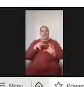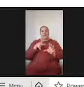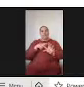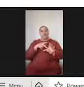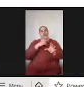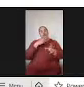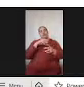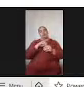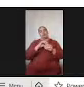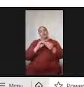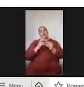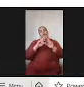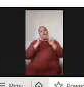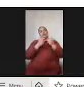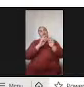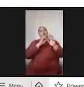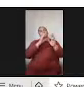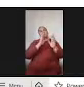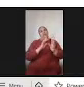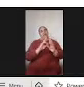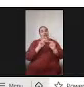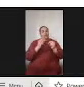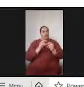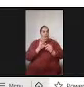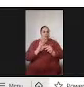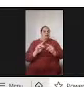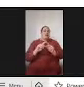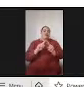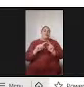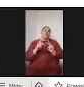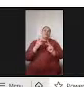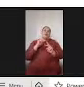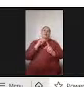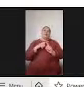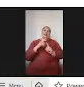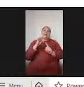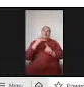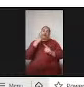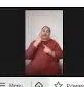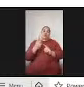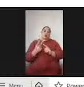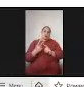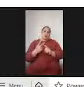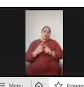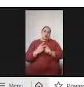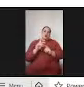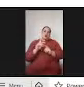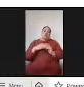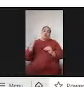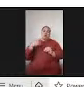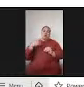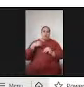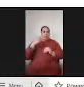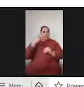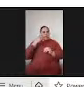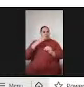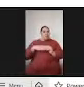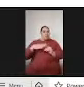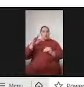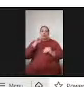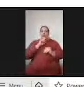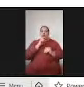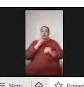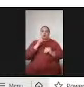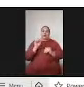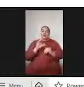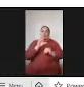available internationally. And if we look at the most, I think it's the most used one in South Africa at